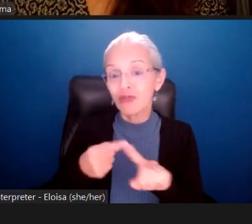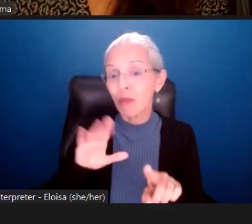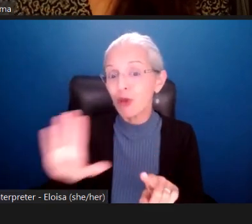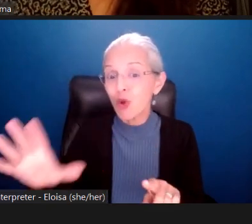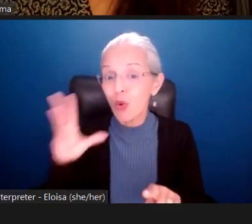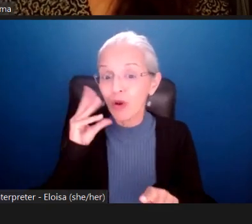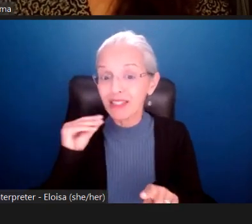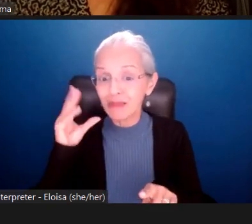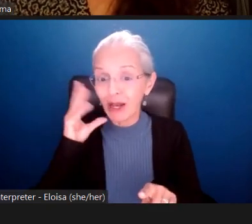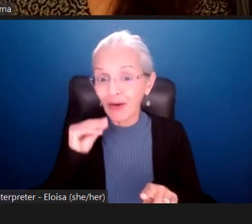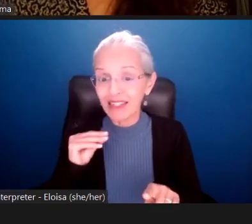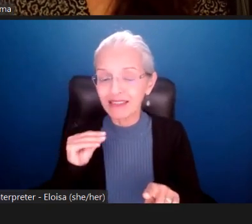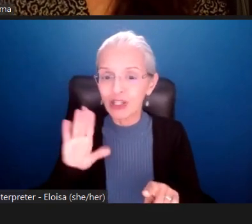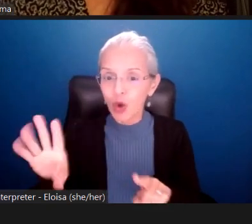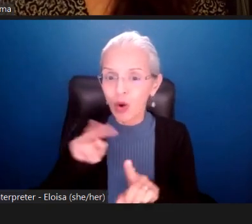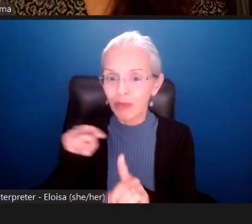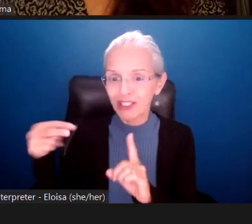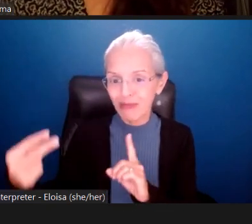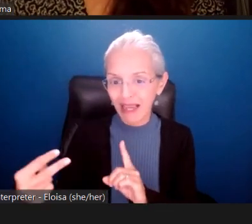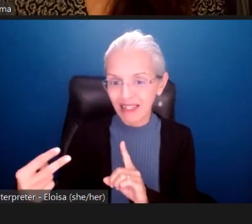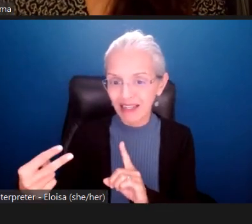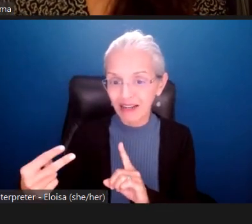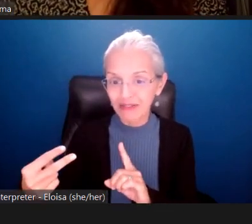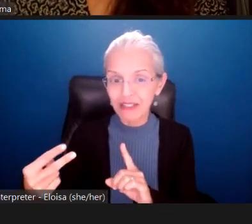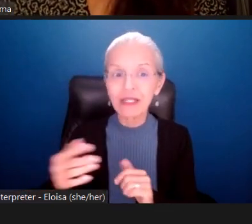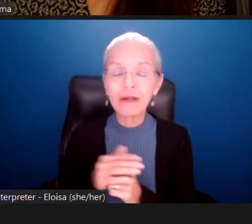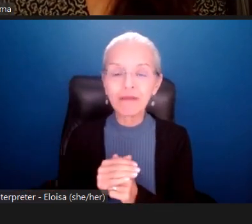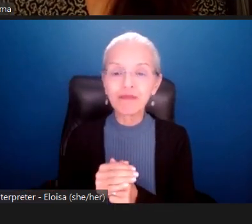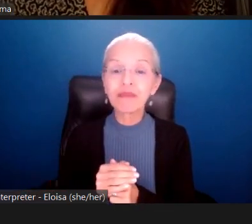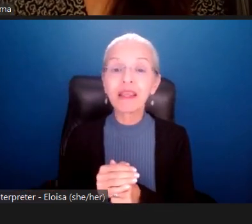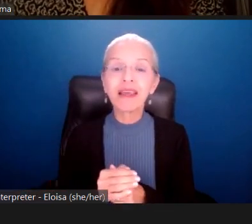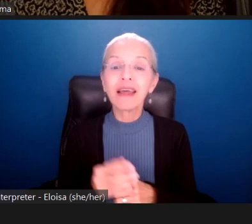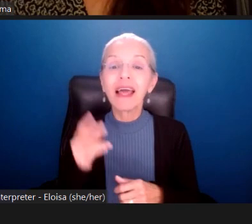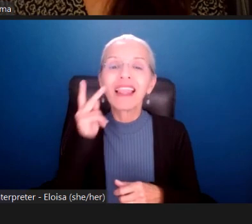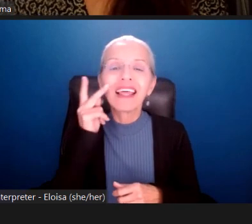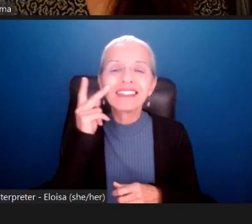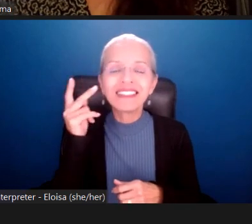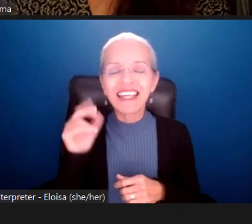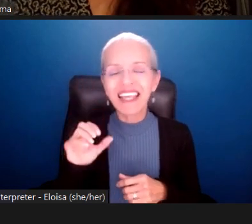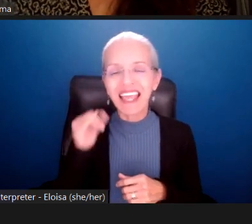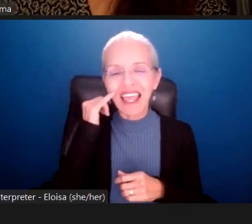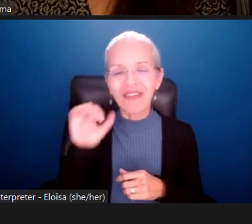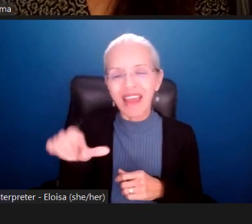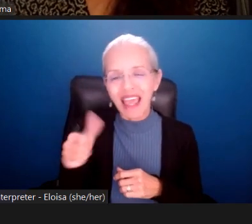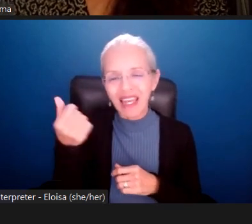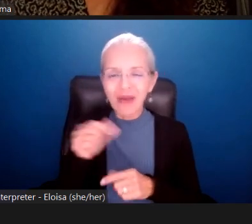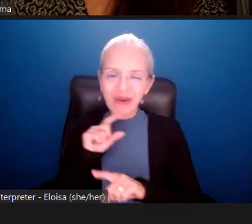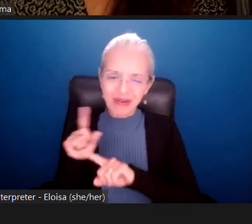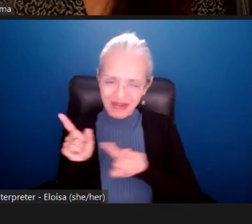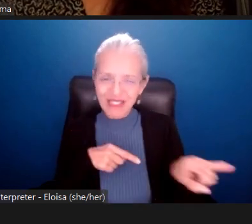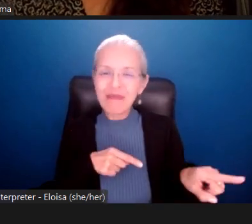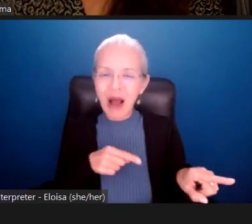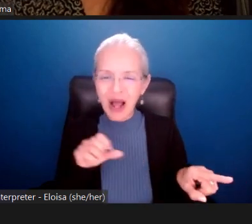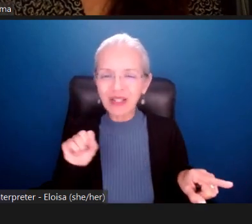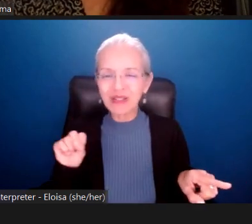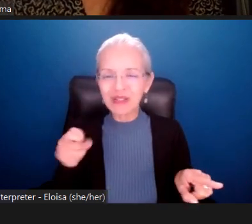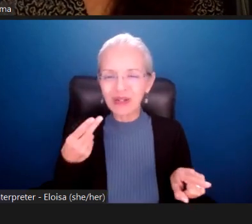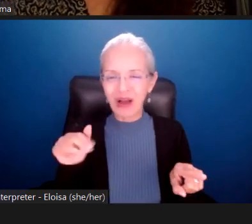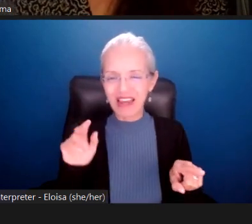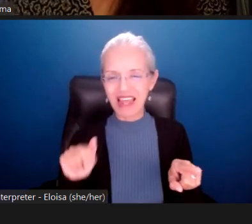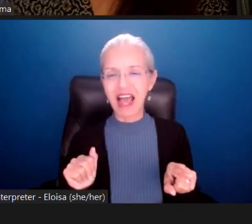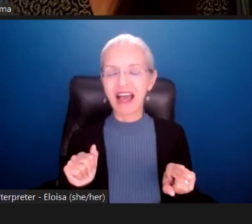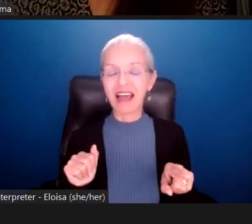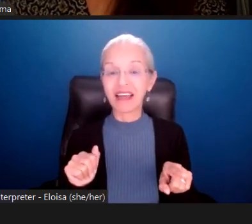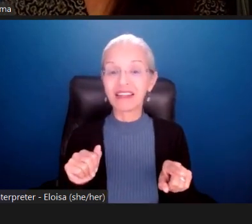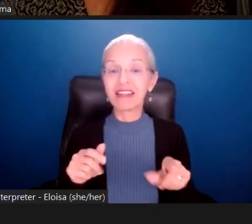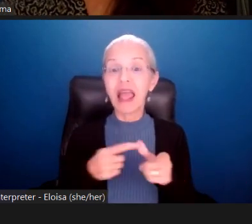experience and perspectives. Let's see, Suhana, if anybody responds to that and we can